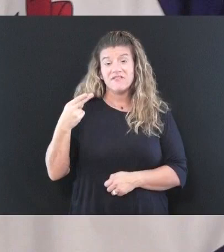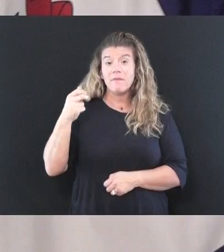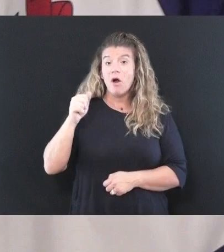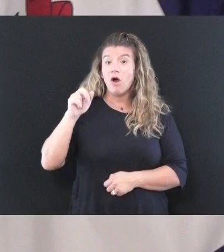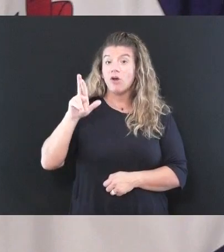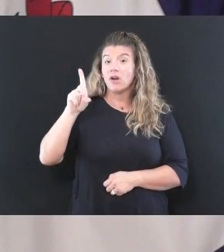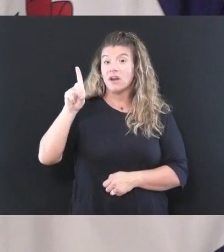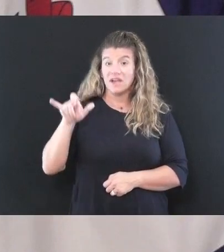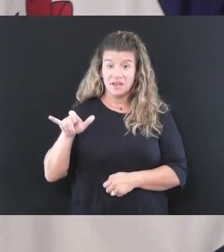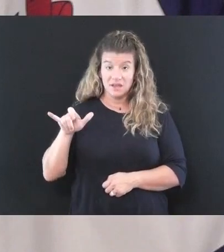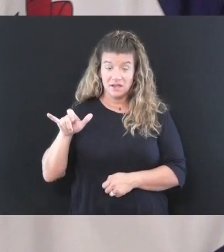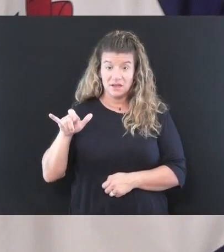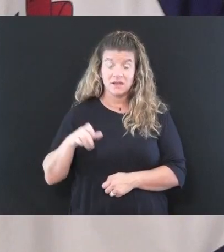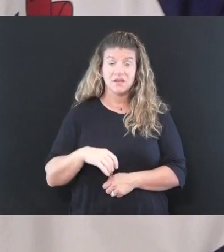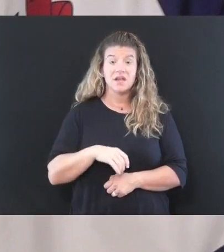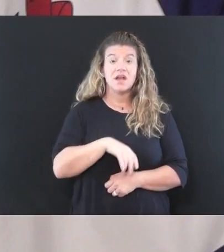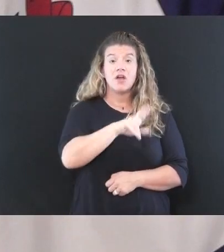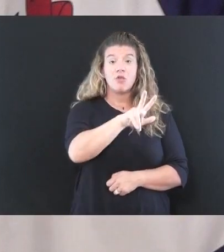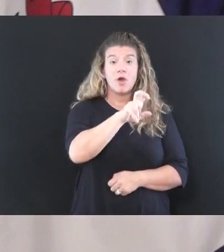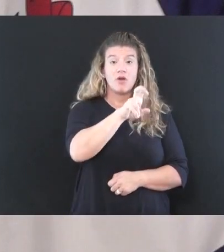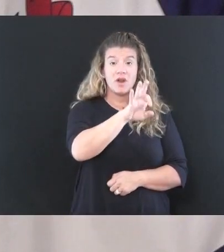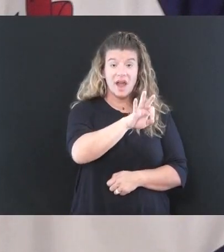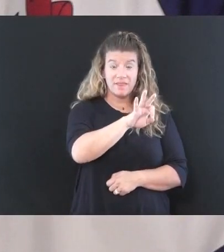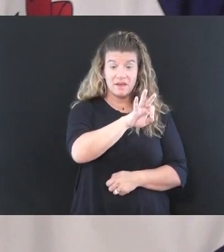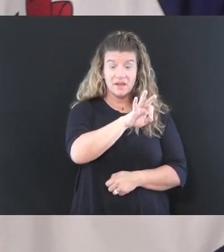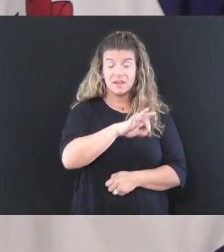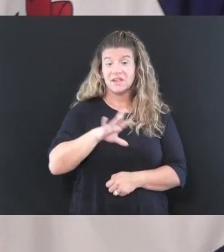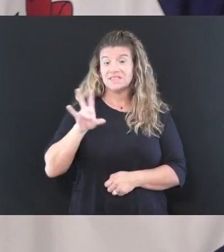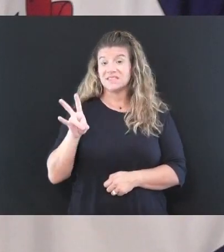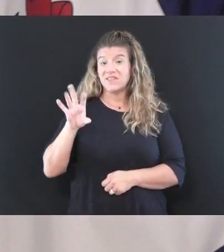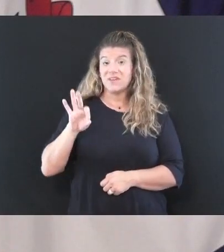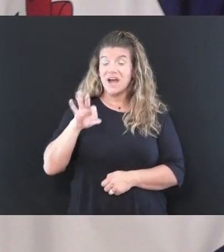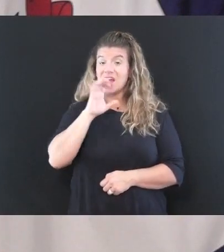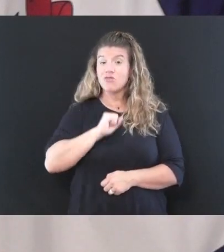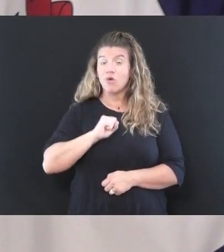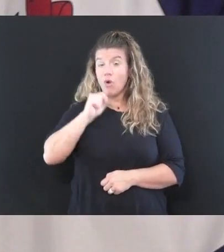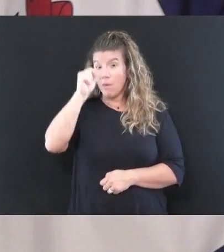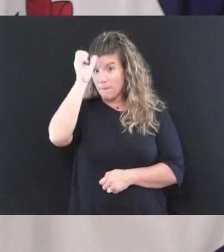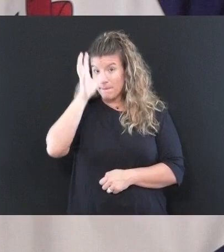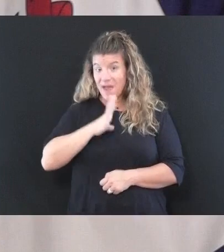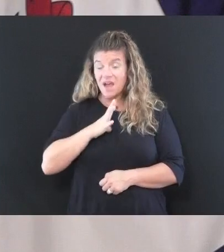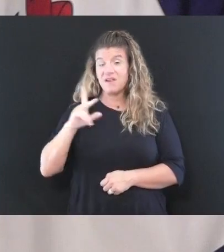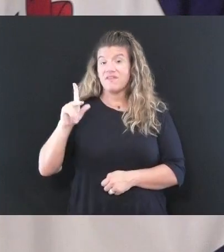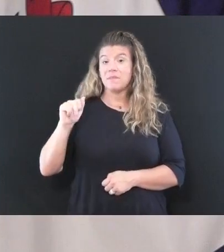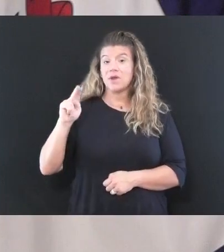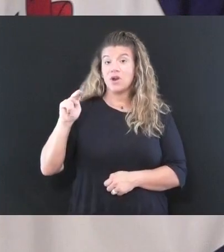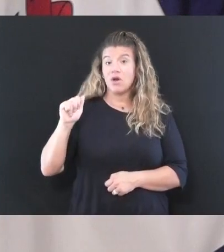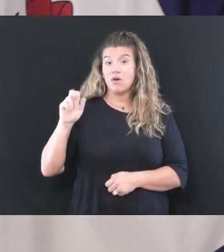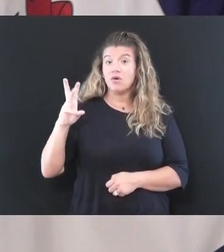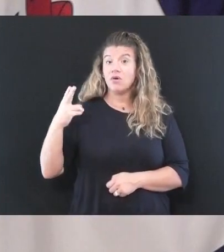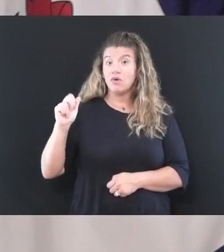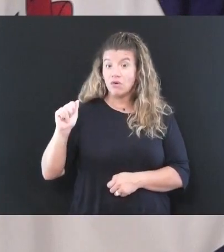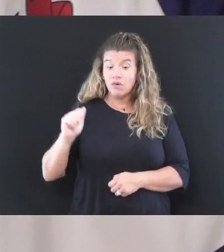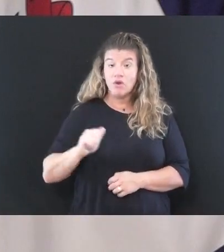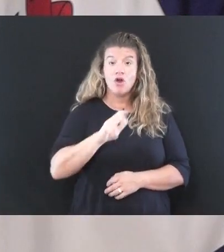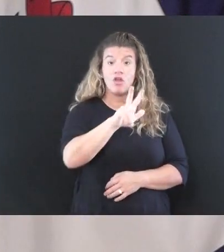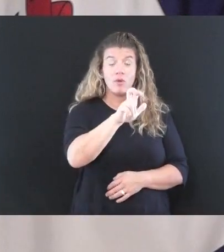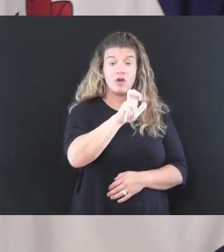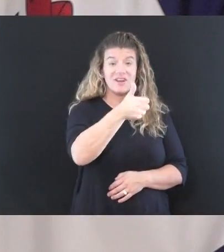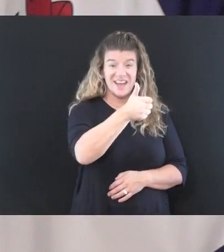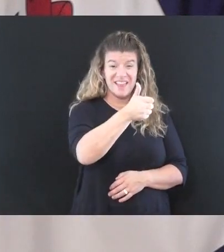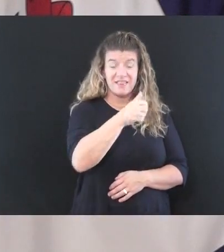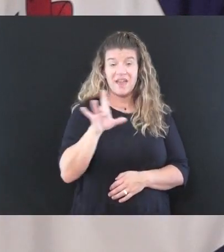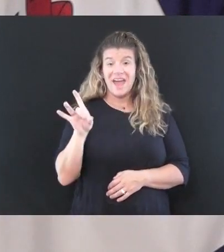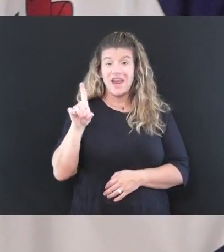County. Our 309th death, a 79-year-old male from Kanawha County. Our 310th death,